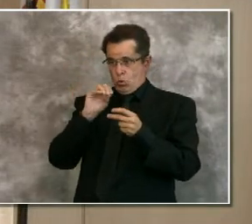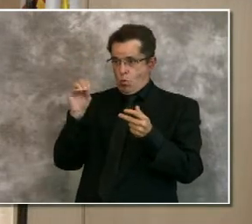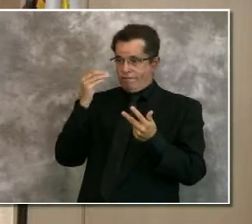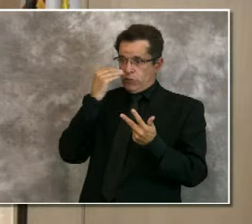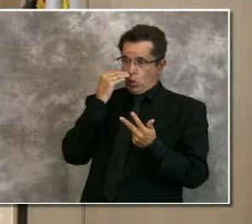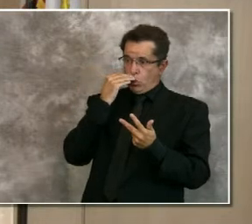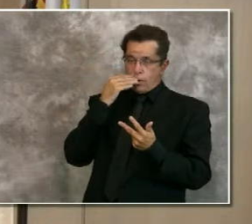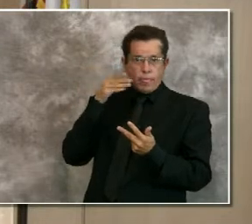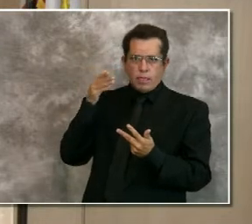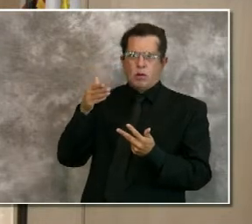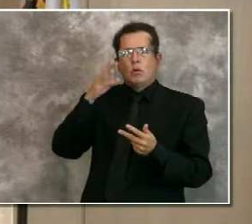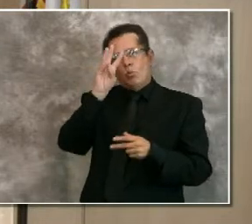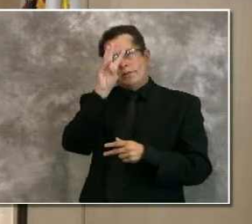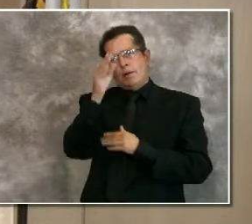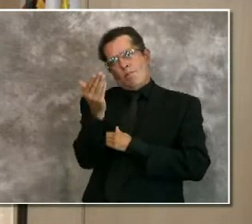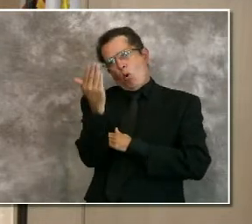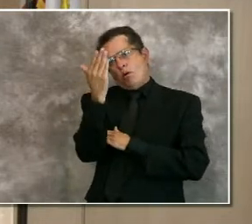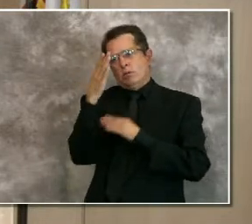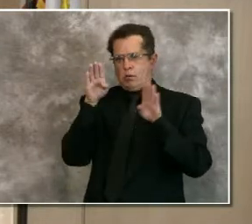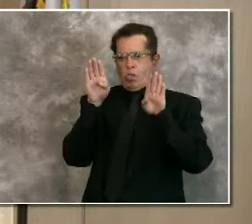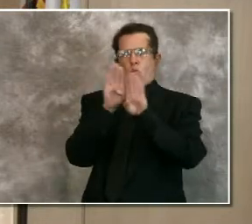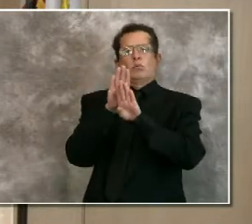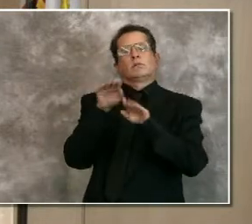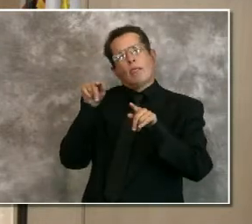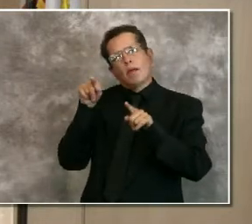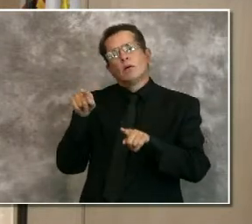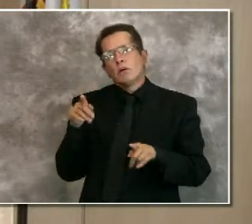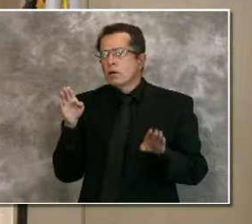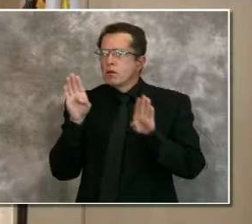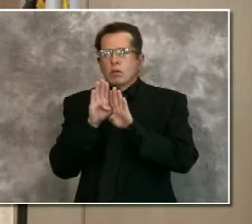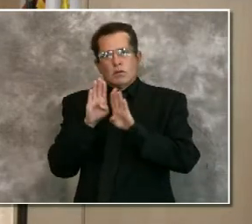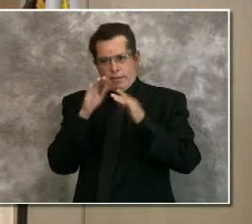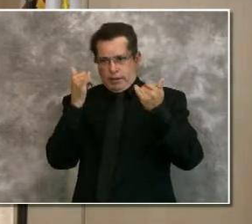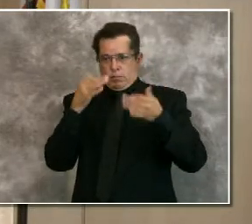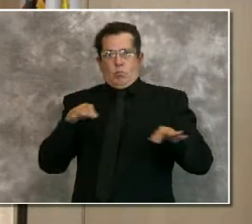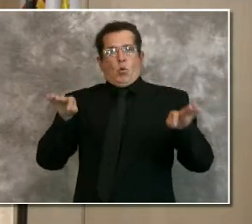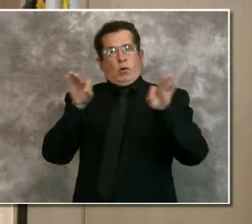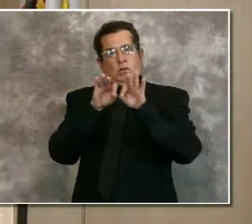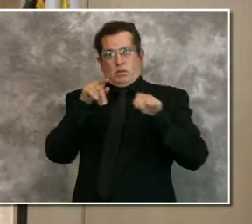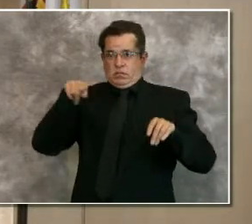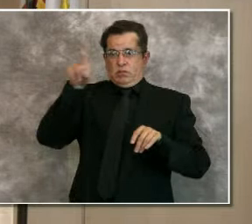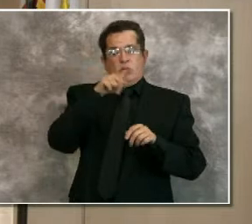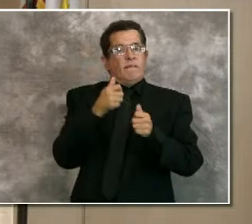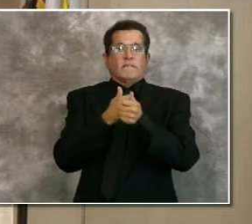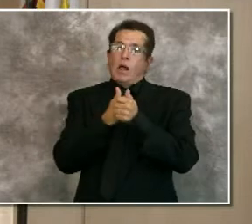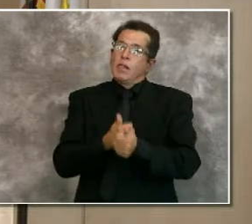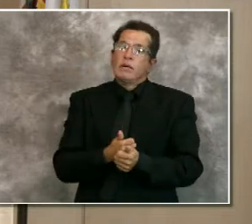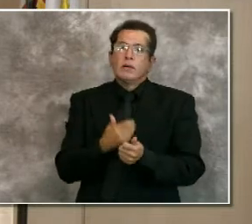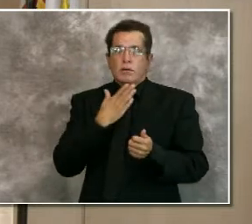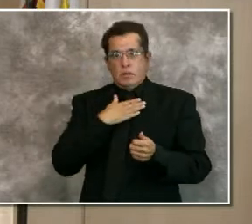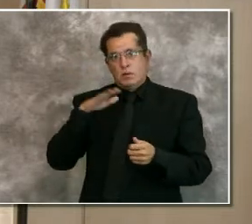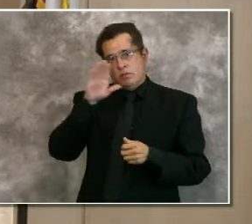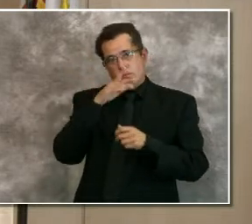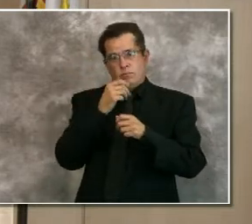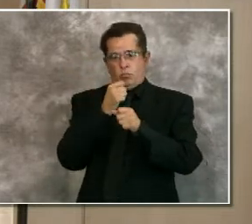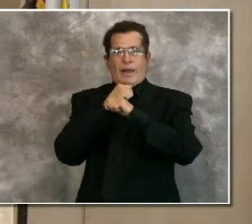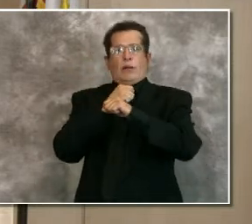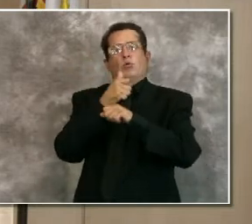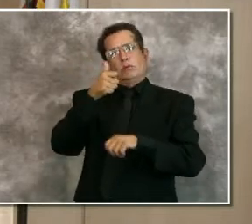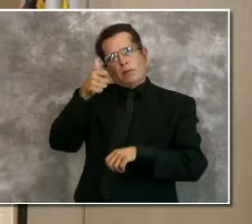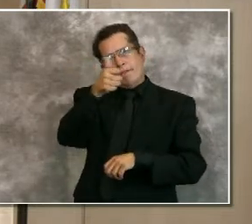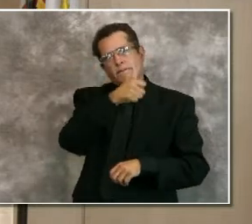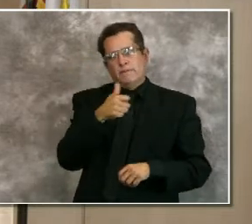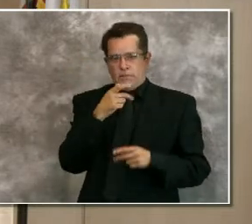food beginning Wednesday morning. Now more than ever, it is vital that we all take precaution to guide our personal as well as